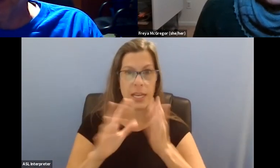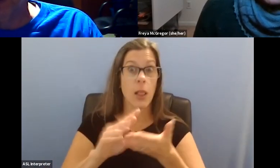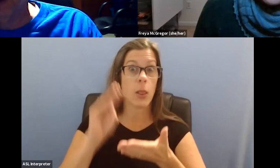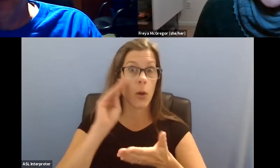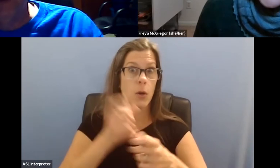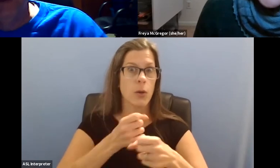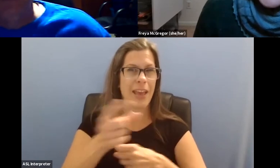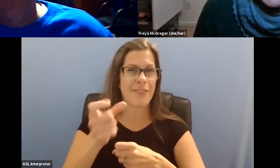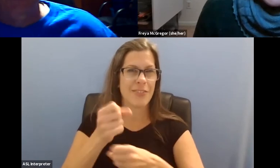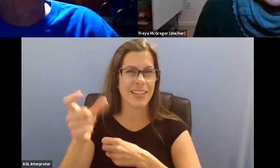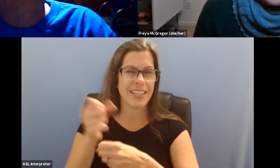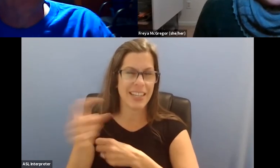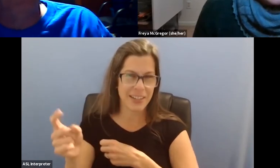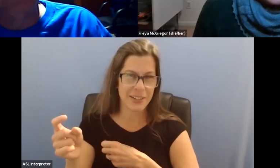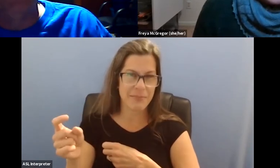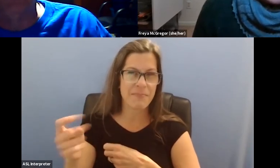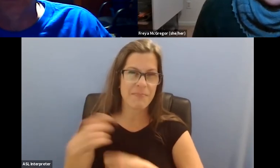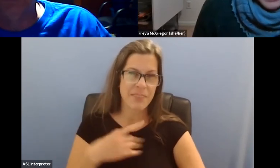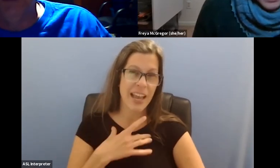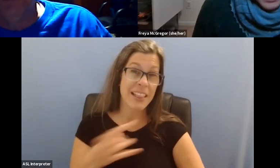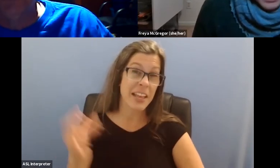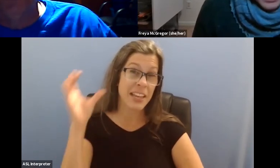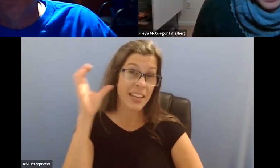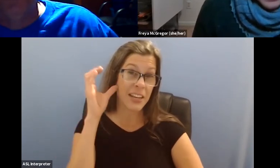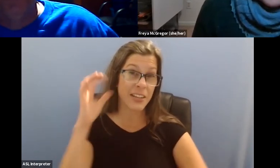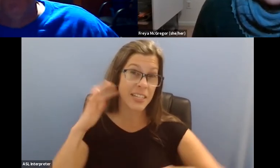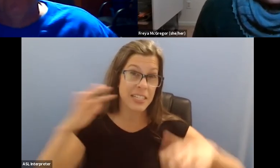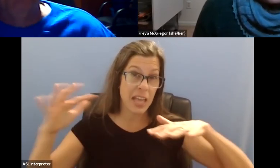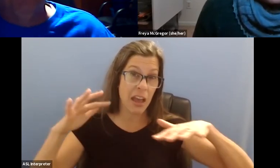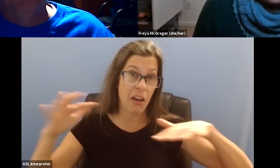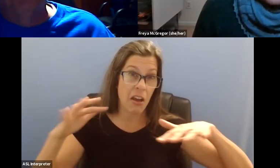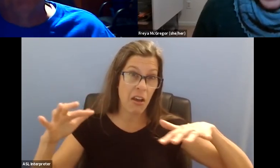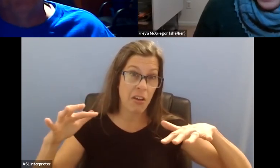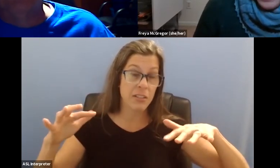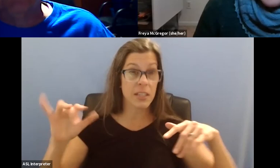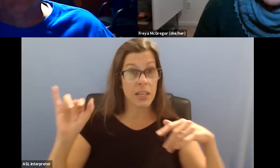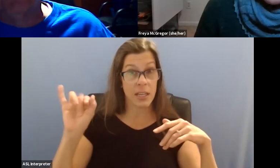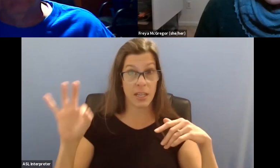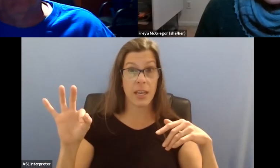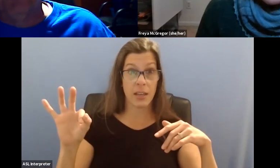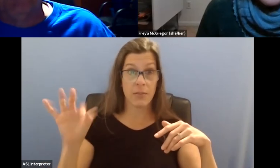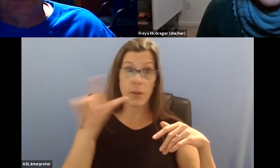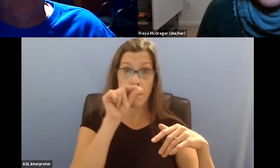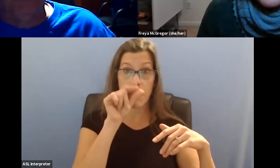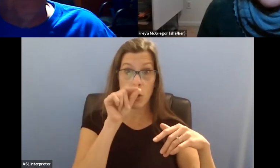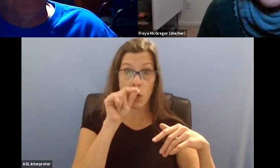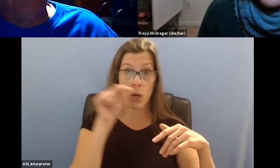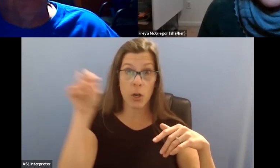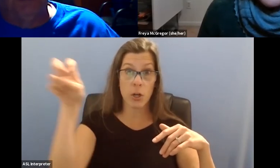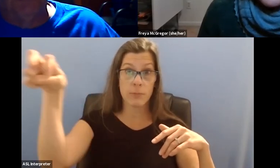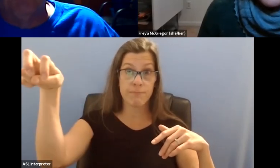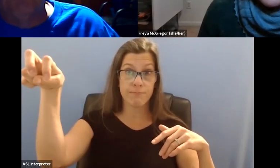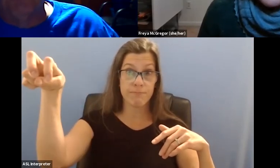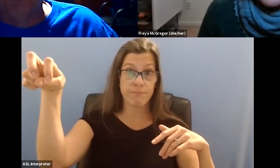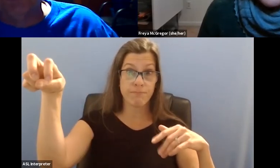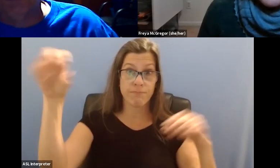but, um, but yeah, I, I like hearing the sounds and I also, I'm fine with if there's a bird up there, that's not making any sound.